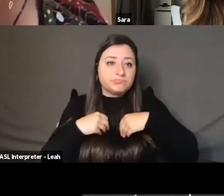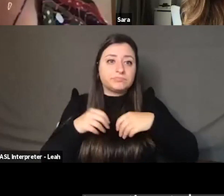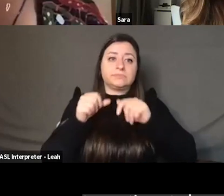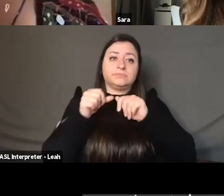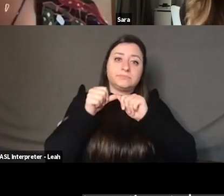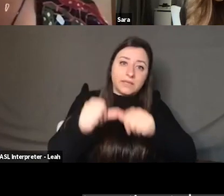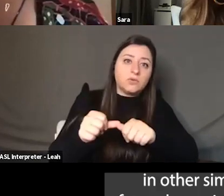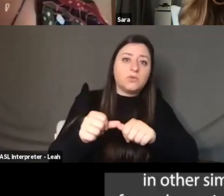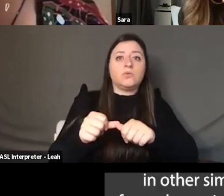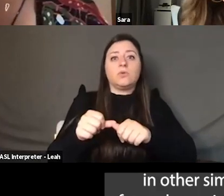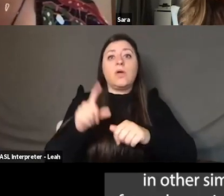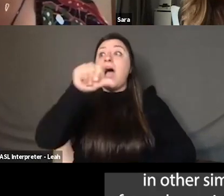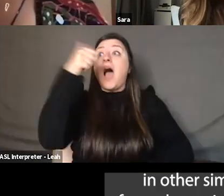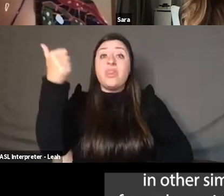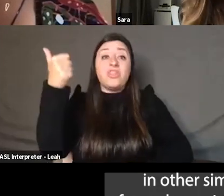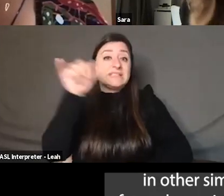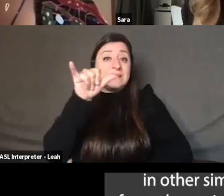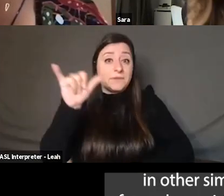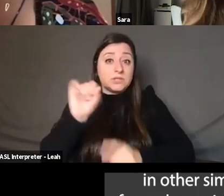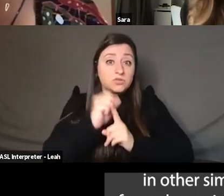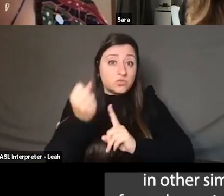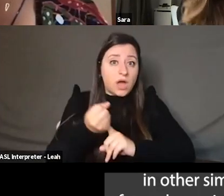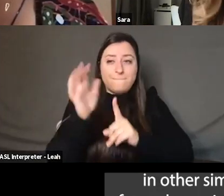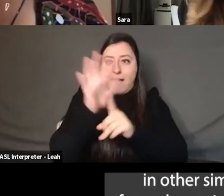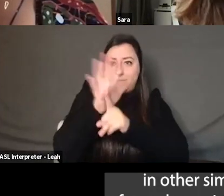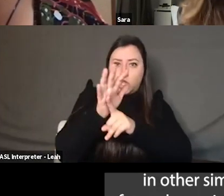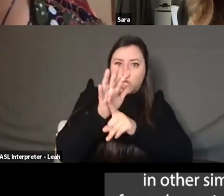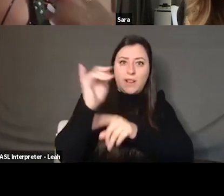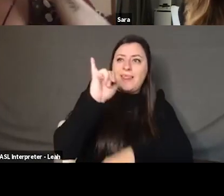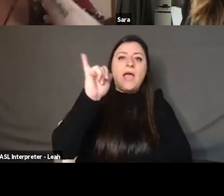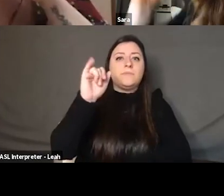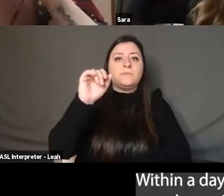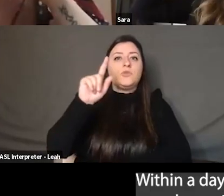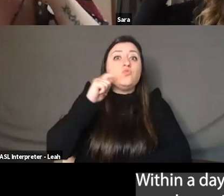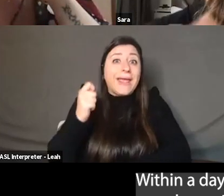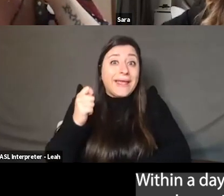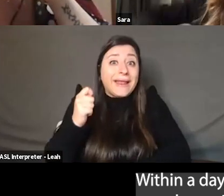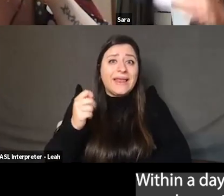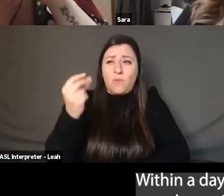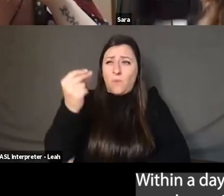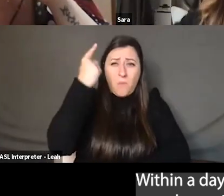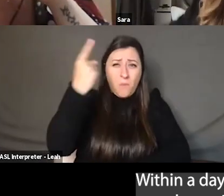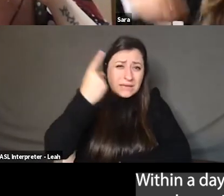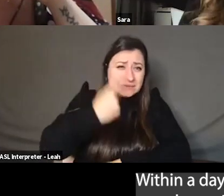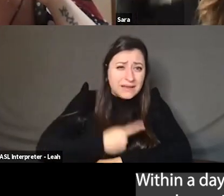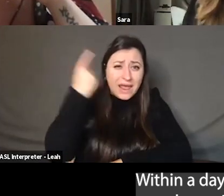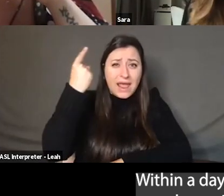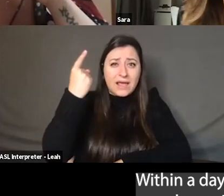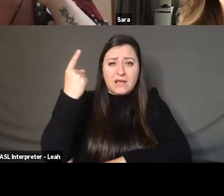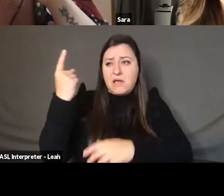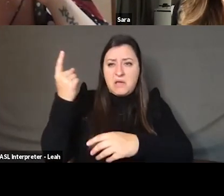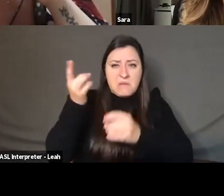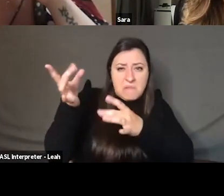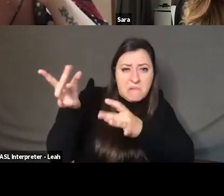continue to be complacent while in other similar situations of popular uprisings like in Ukraine, within a day, they were like demonizing